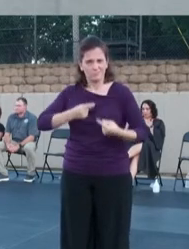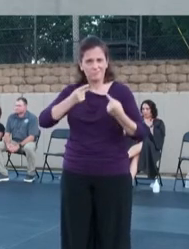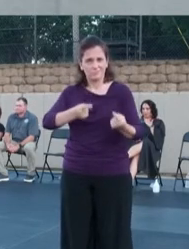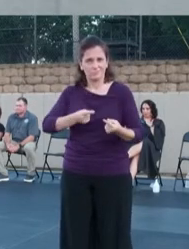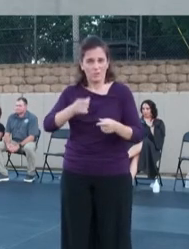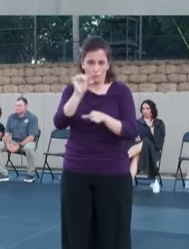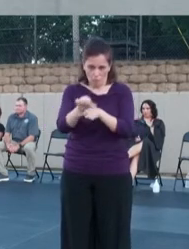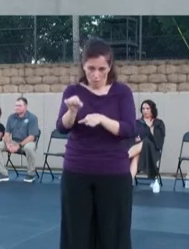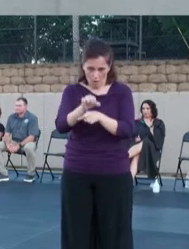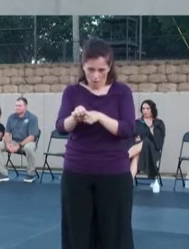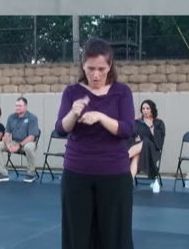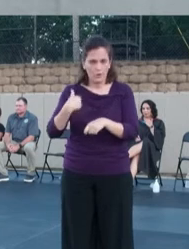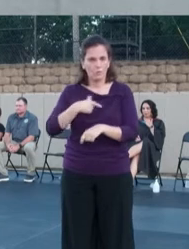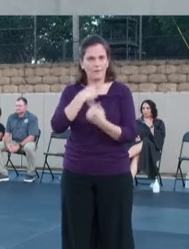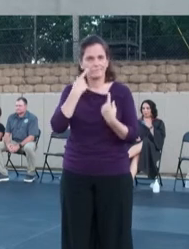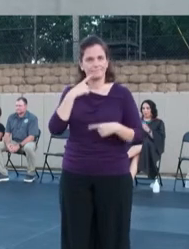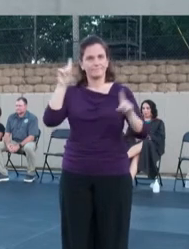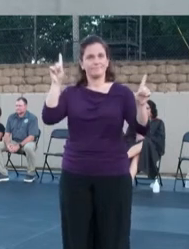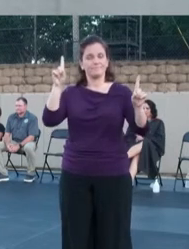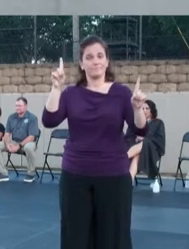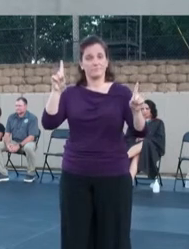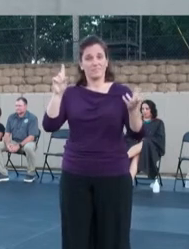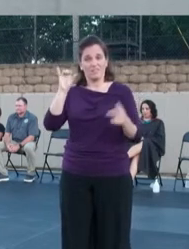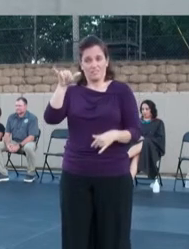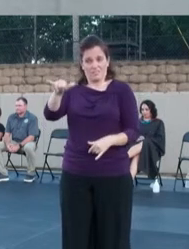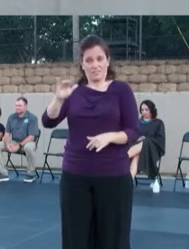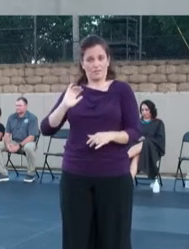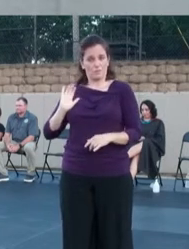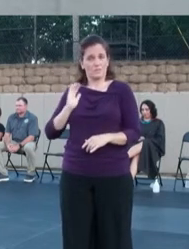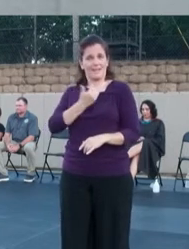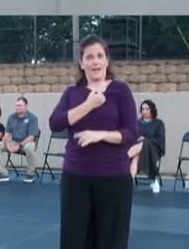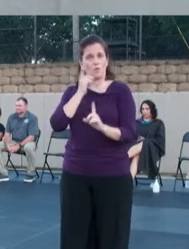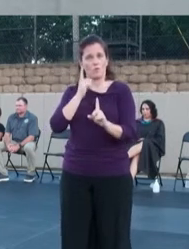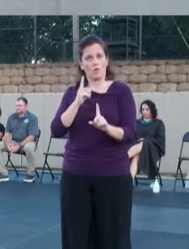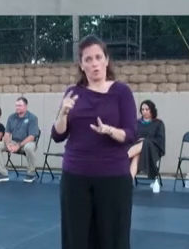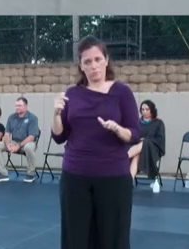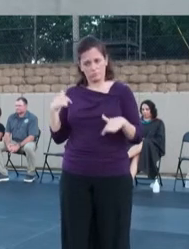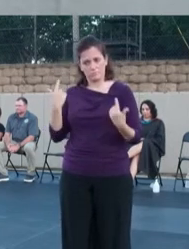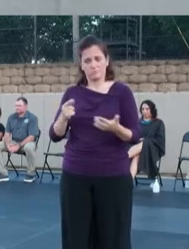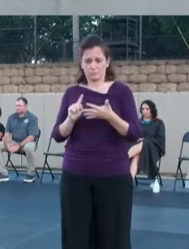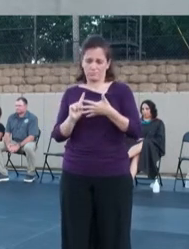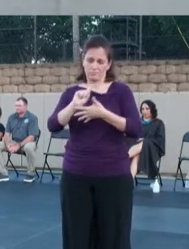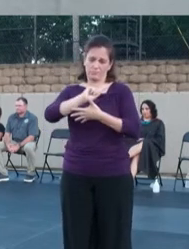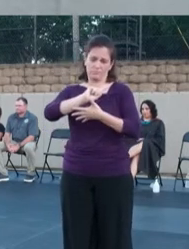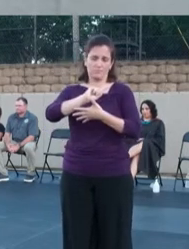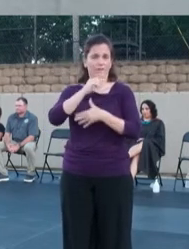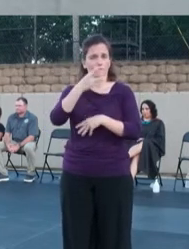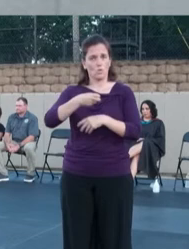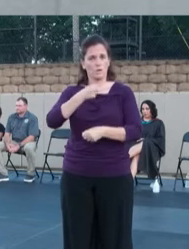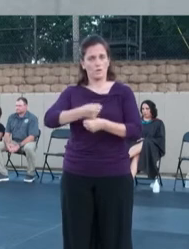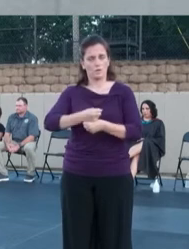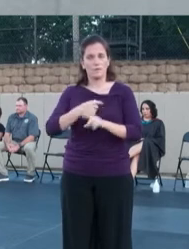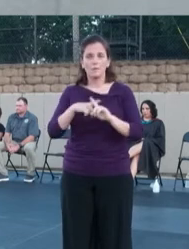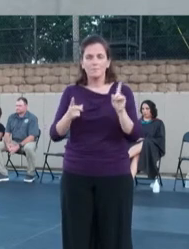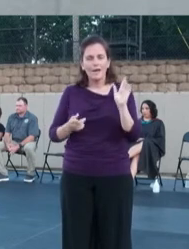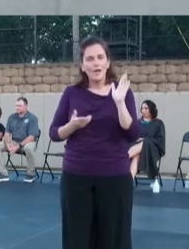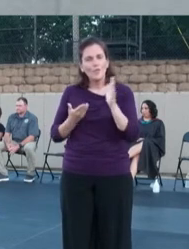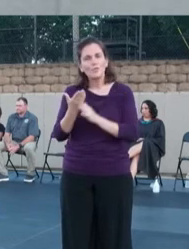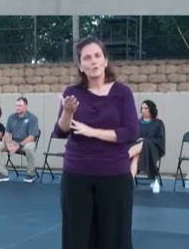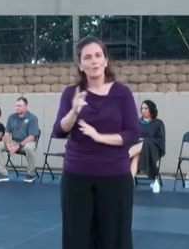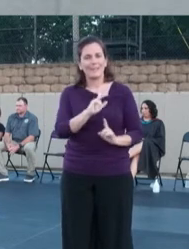it. This is what we have been working toward for not only the last 4 years, but throughout our K-12